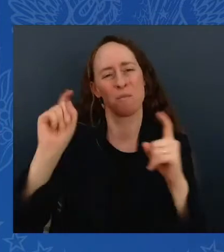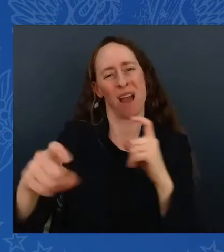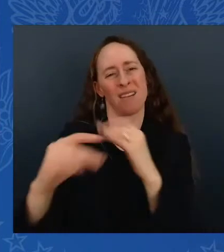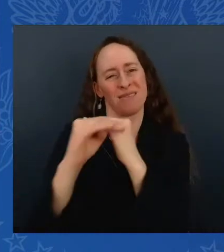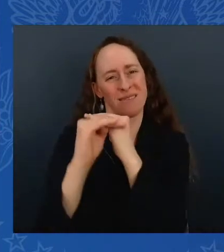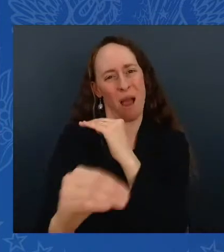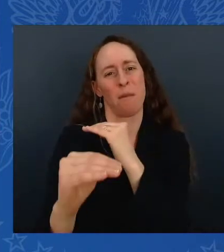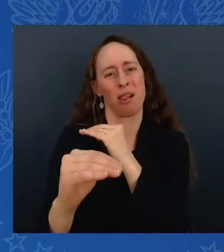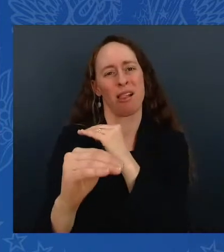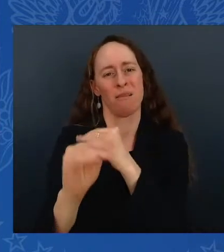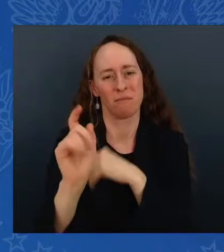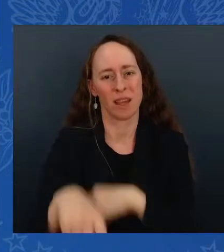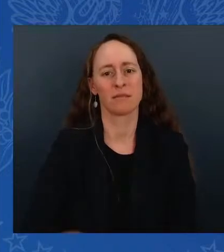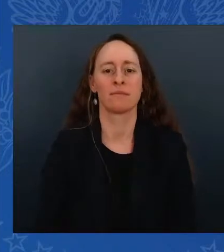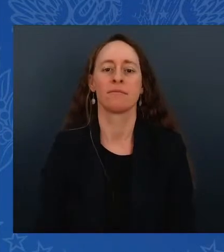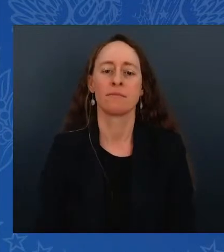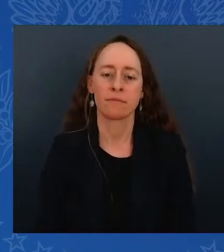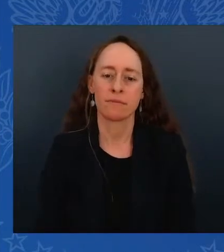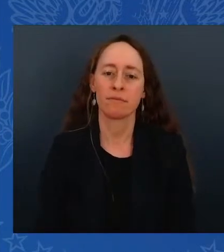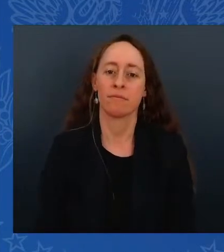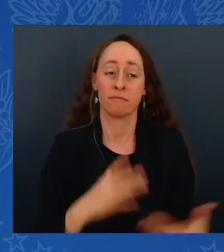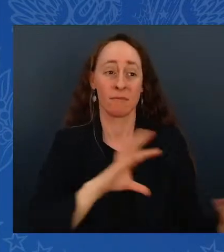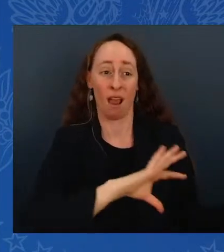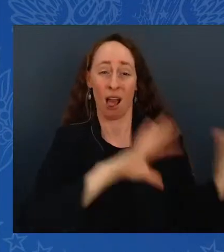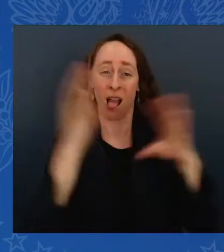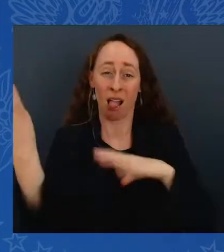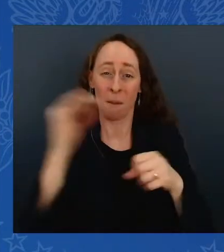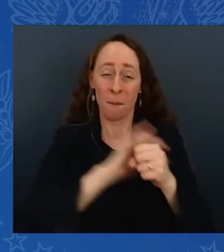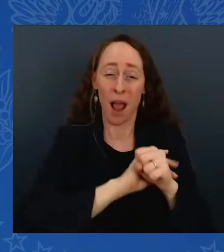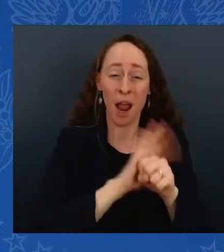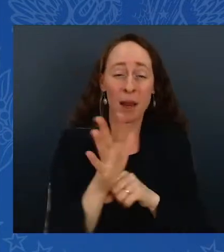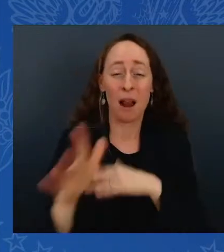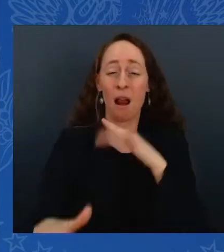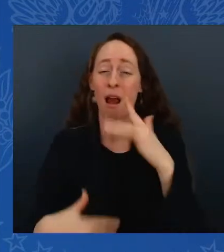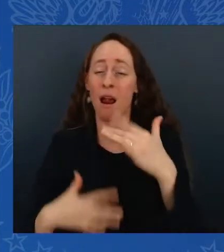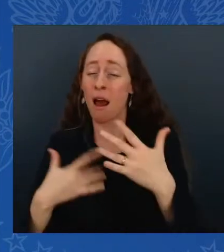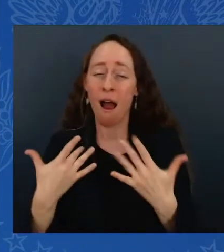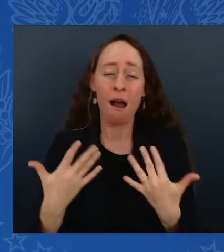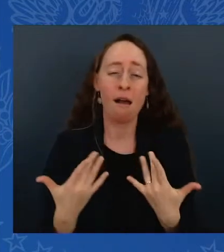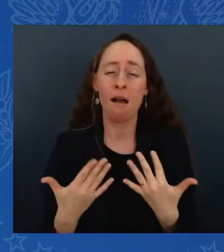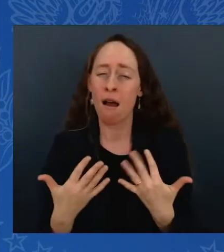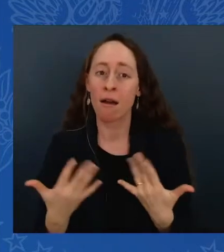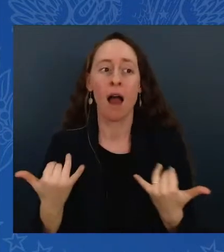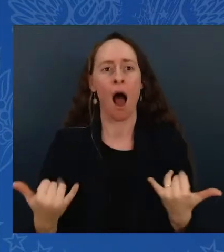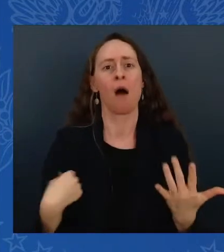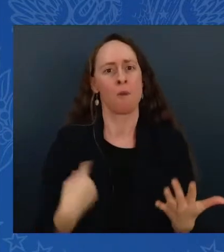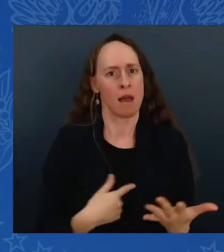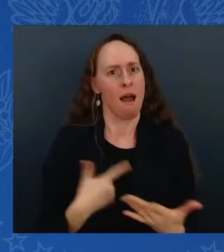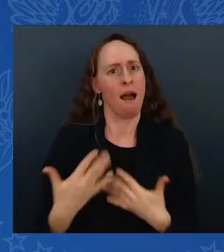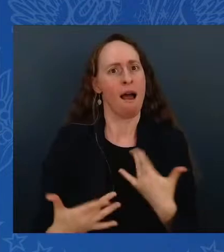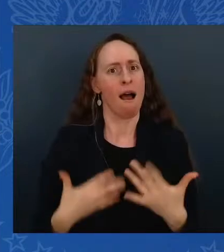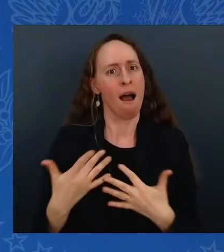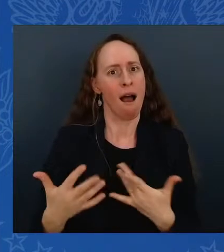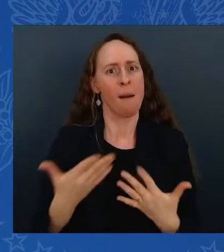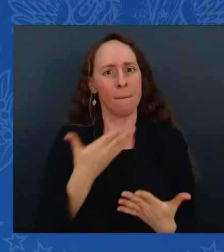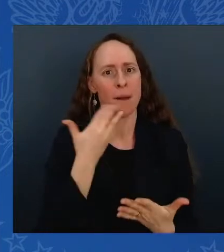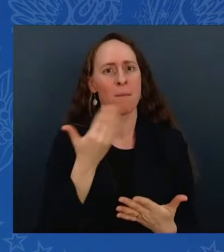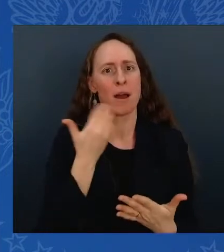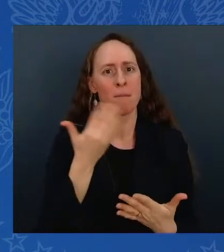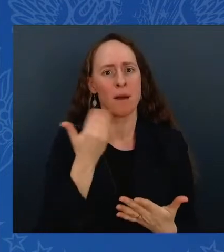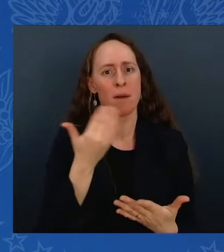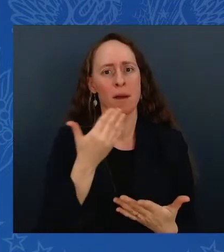crisis to greater progress than any of us thought possible. We did it with a new playbook based upon one of the